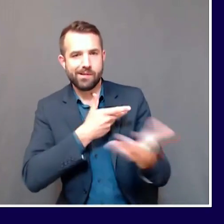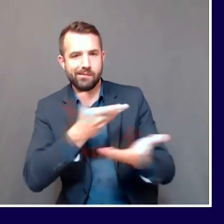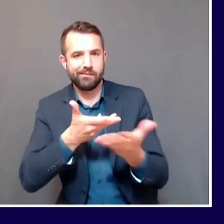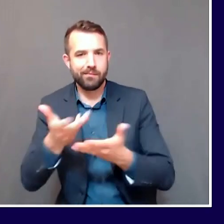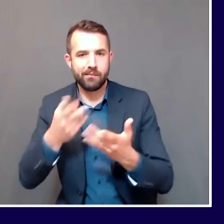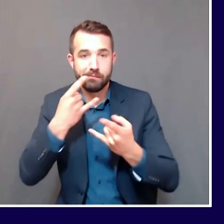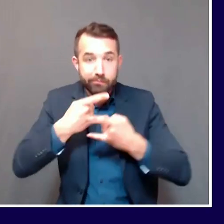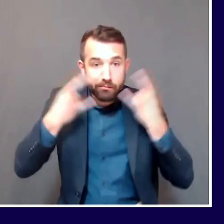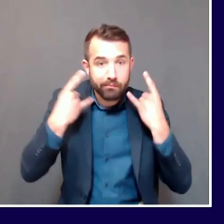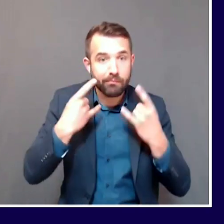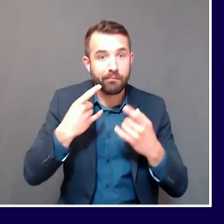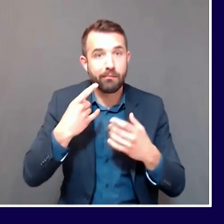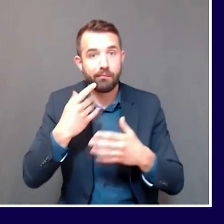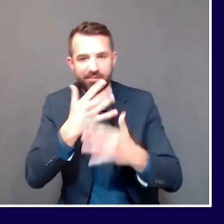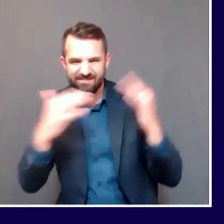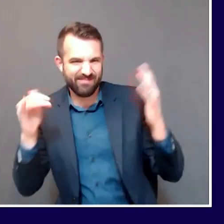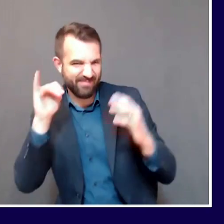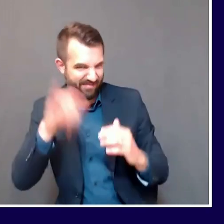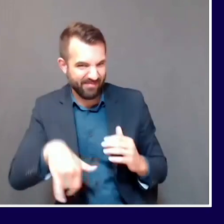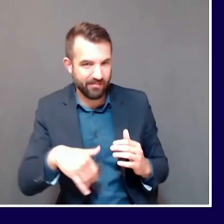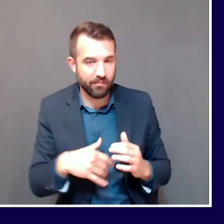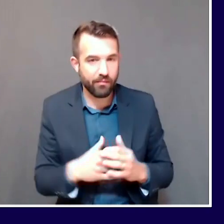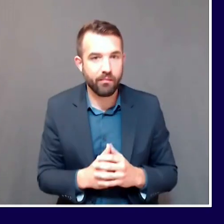the active cases more generally,